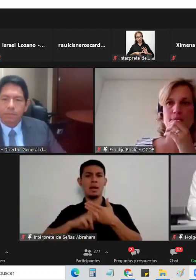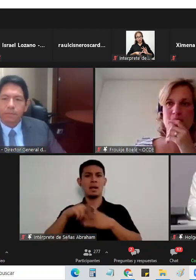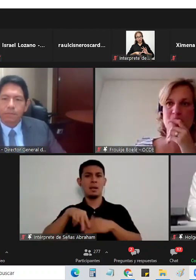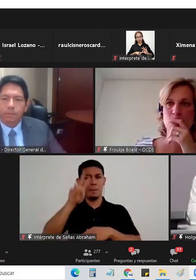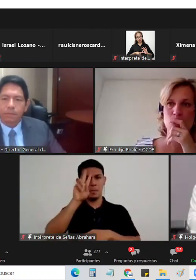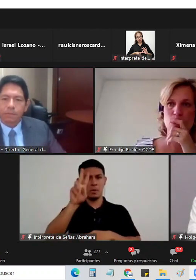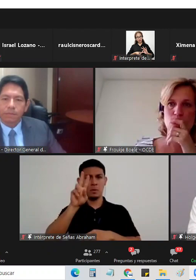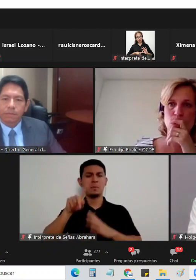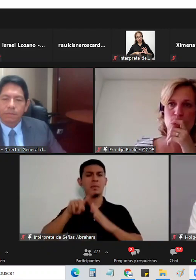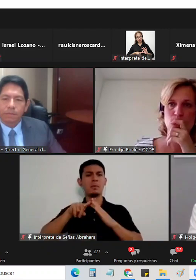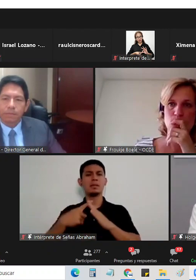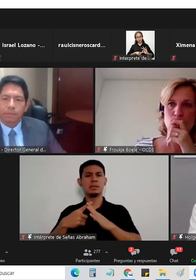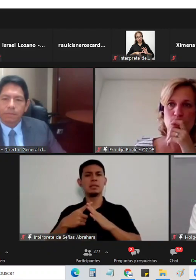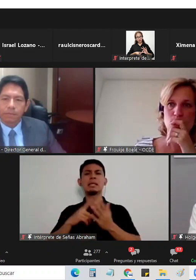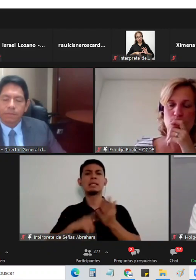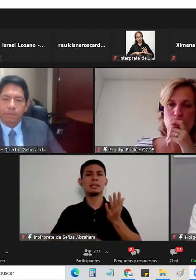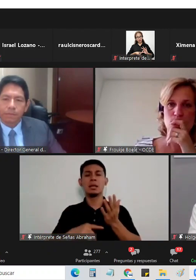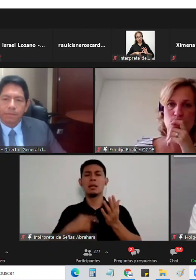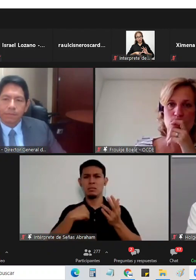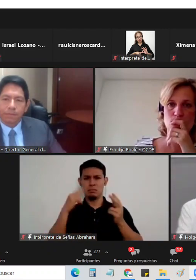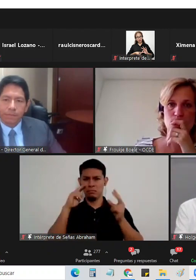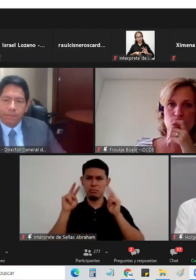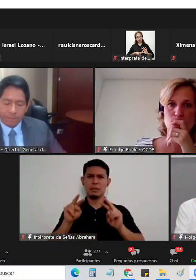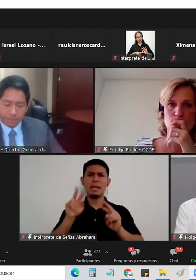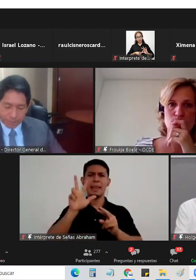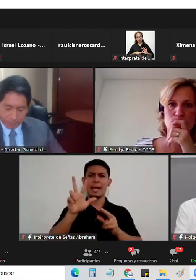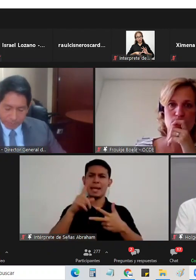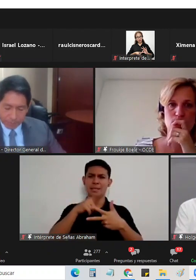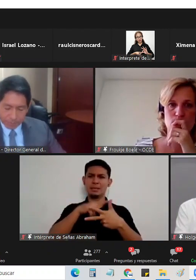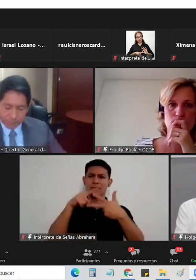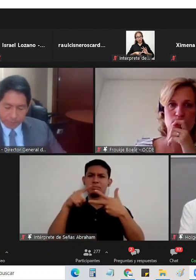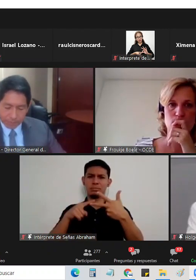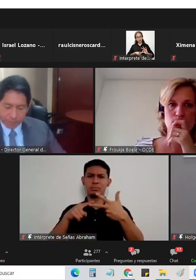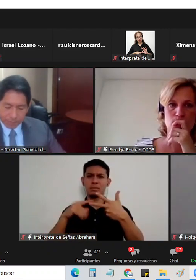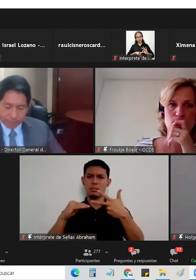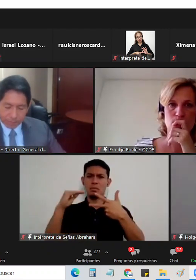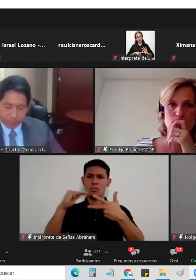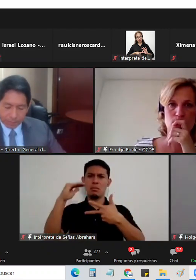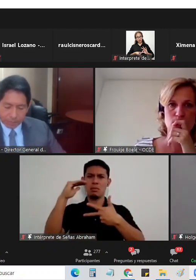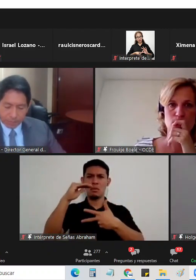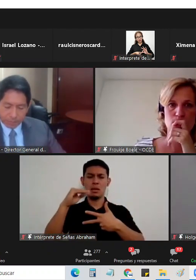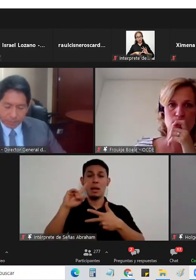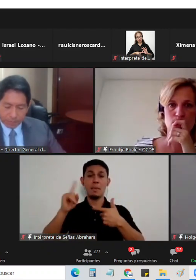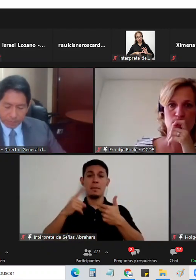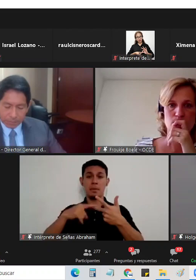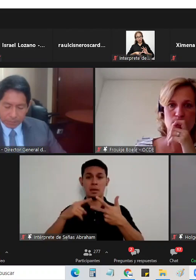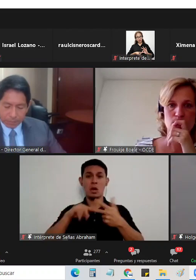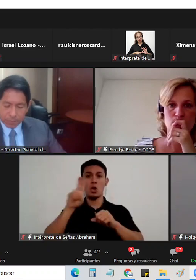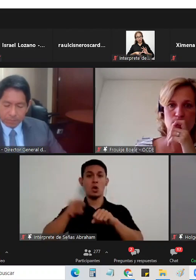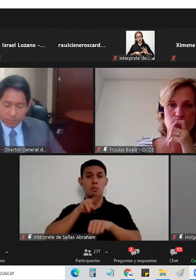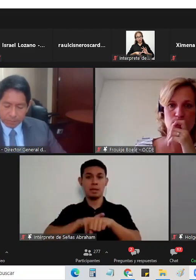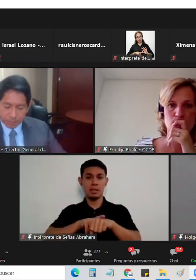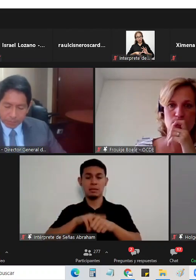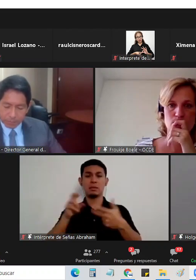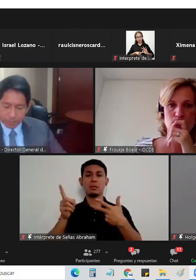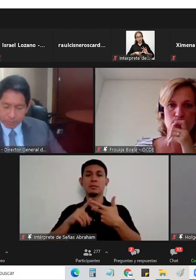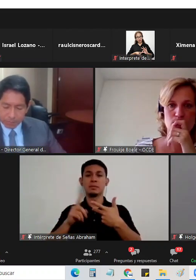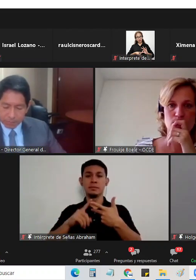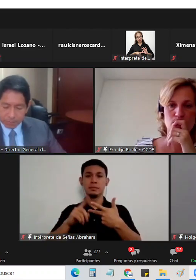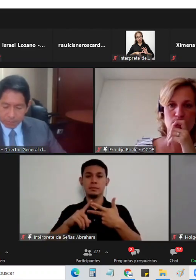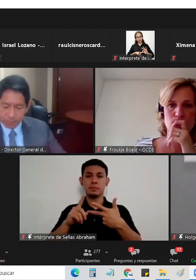national action plan in peru and i would like to start with opportunities where i see three different levels of opportunities first isn't